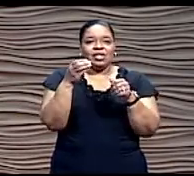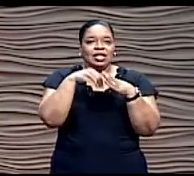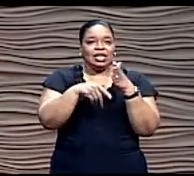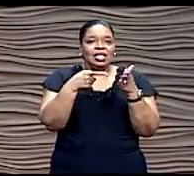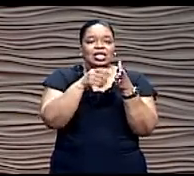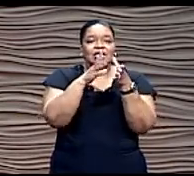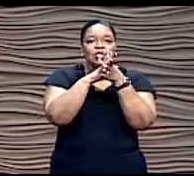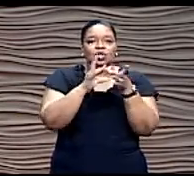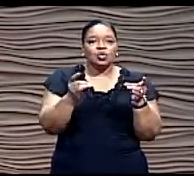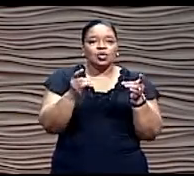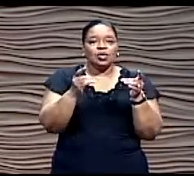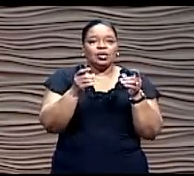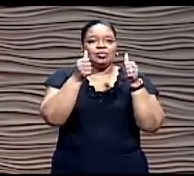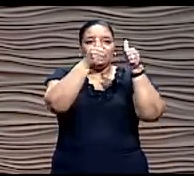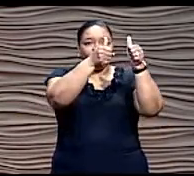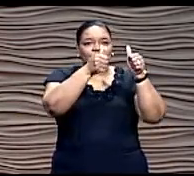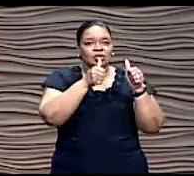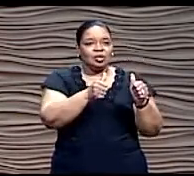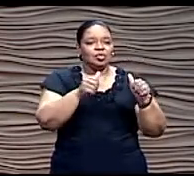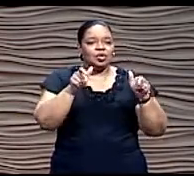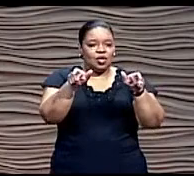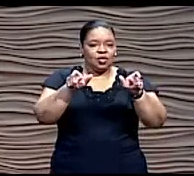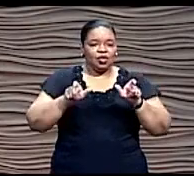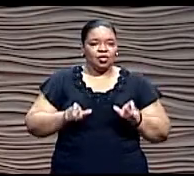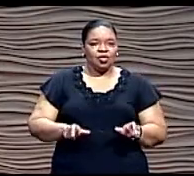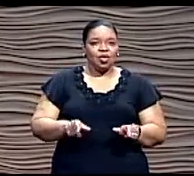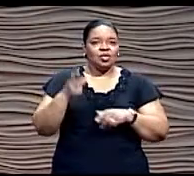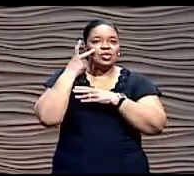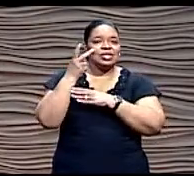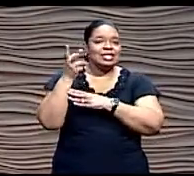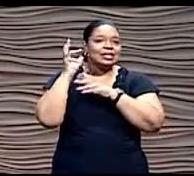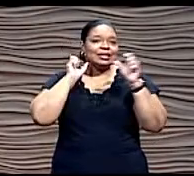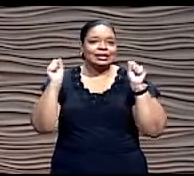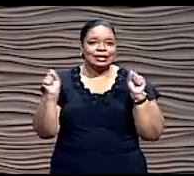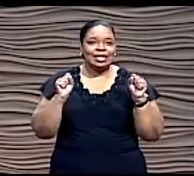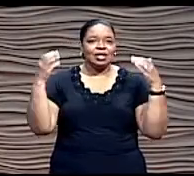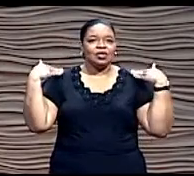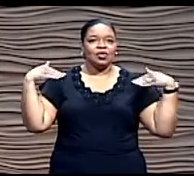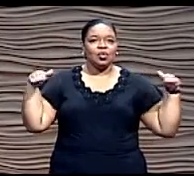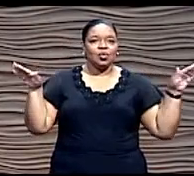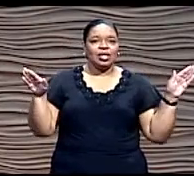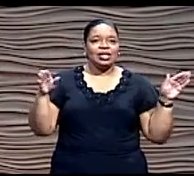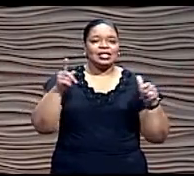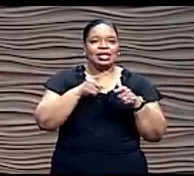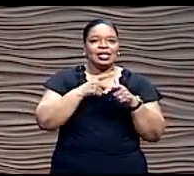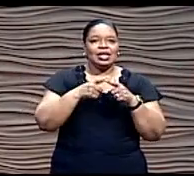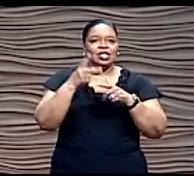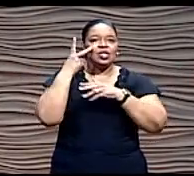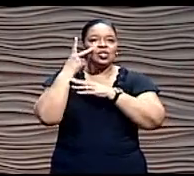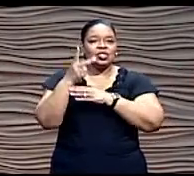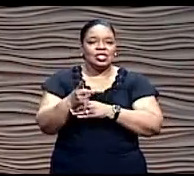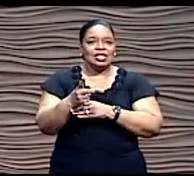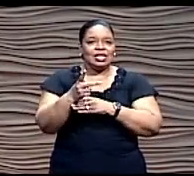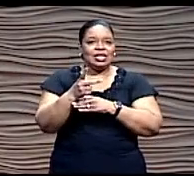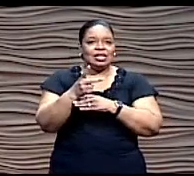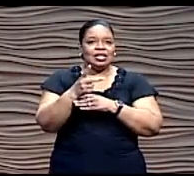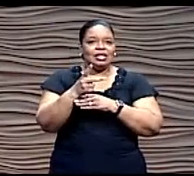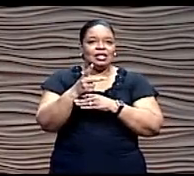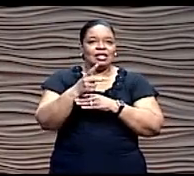story. You see the symbol of the throne. You see the sound of the wings, and then you see the symbol of a